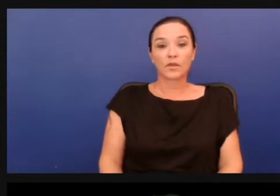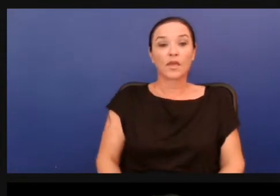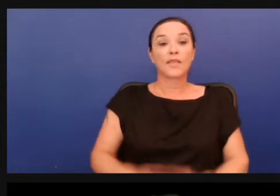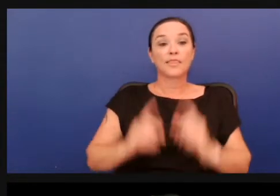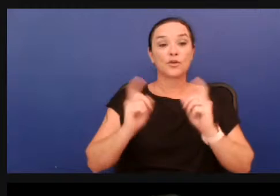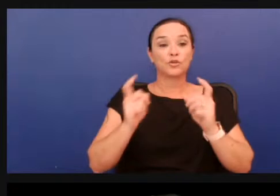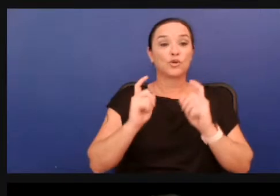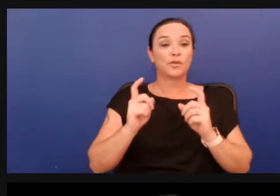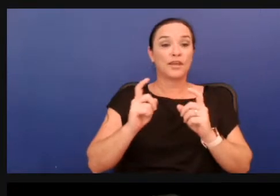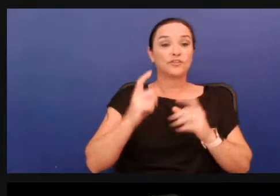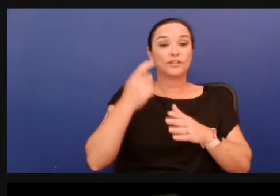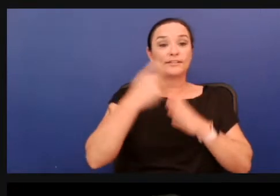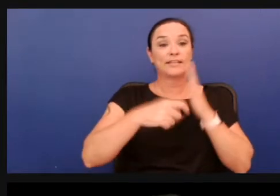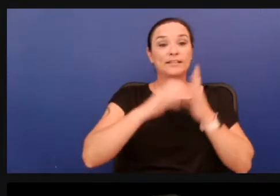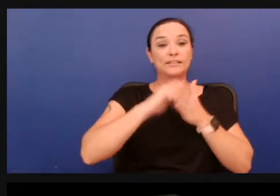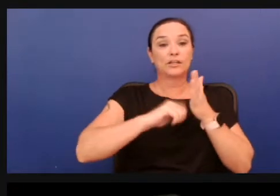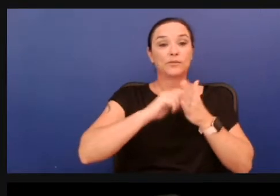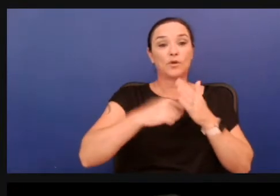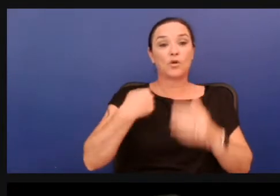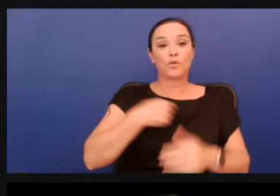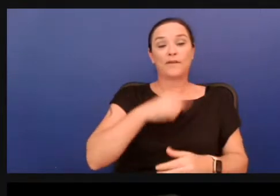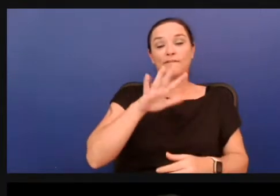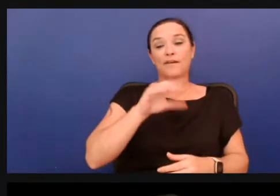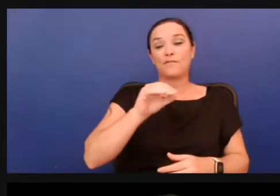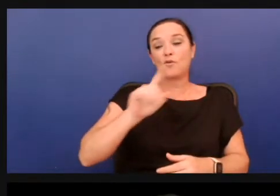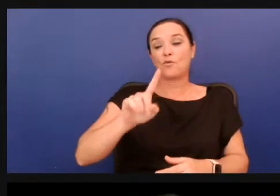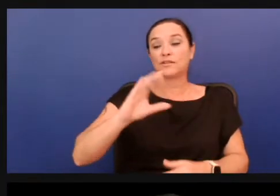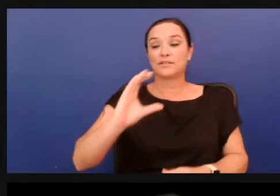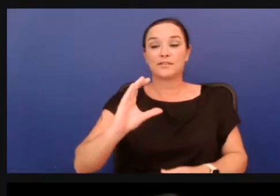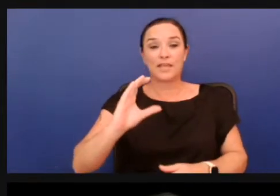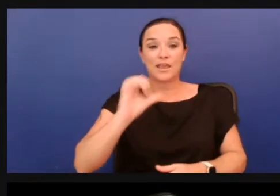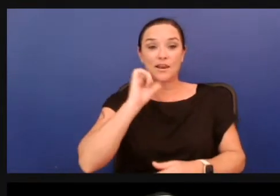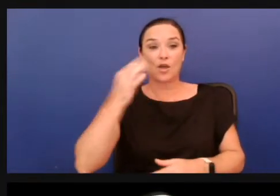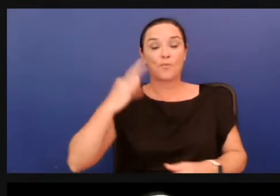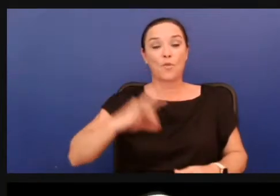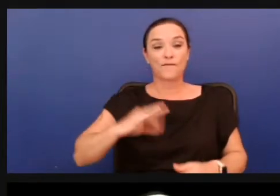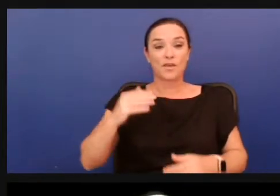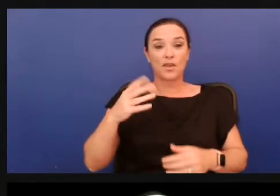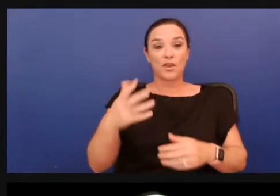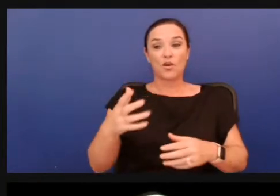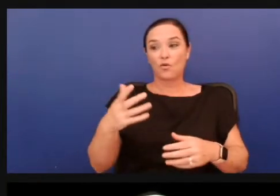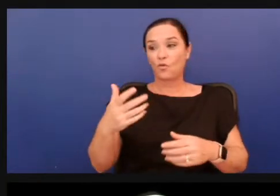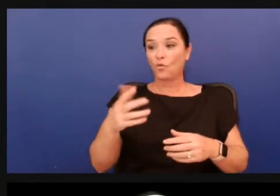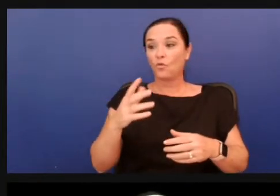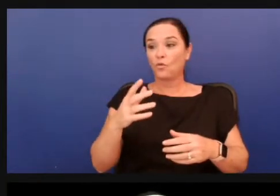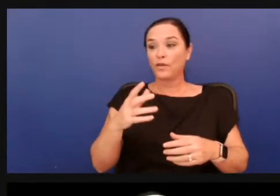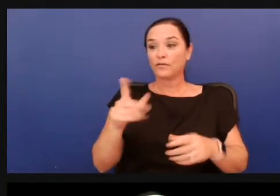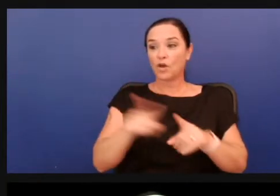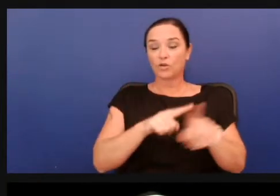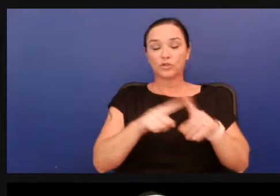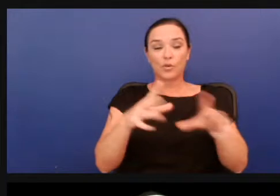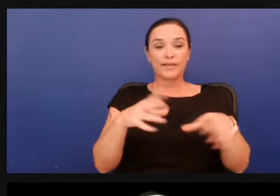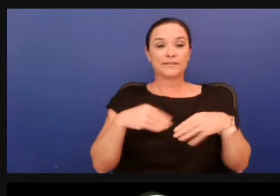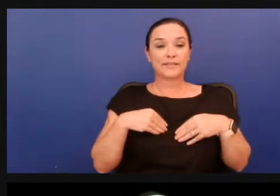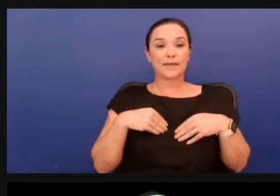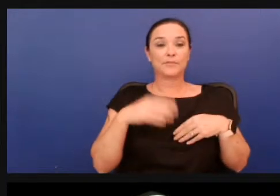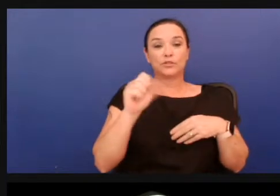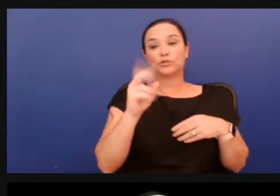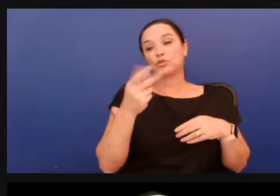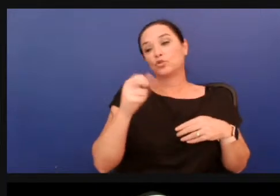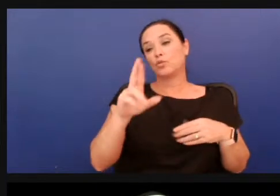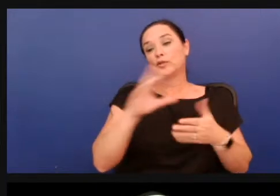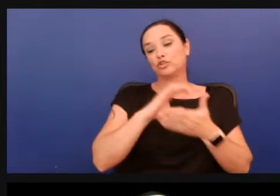are a 501c3 nonprofit. We also take super chats here on YouTube. We did have a couple of those come